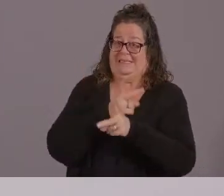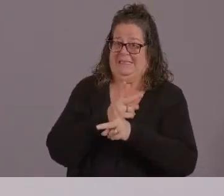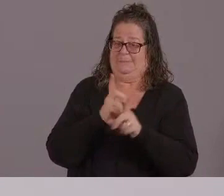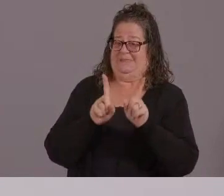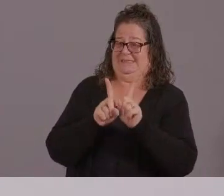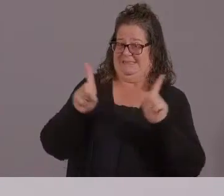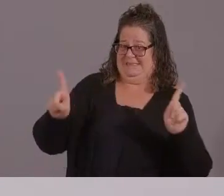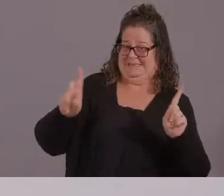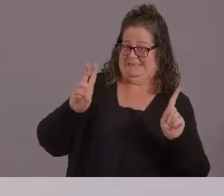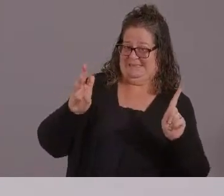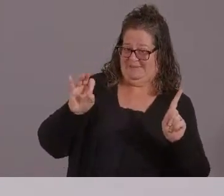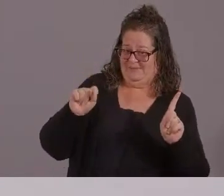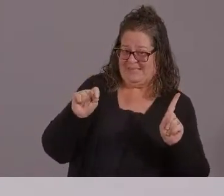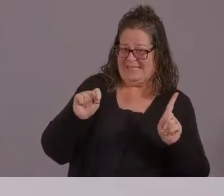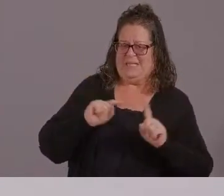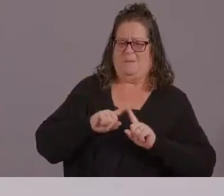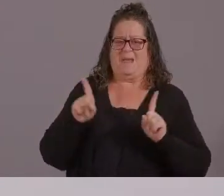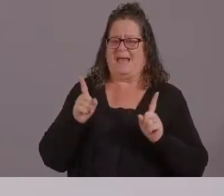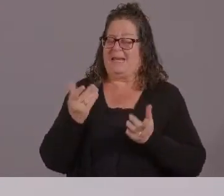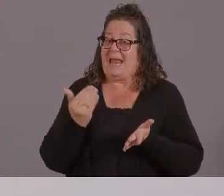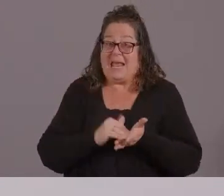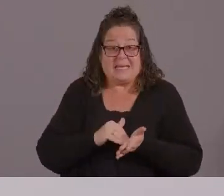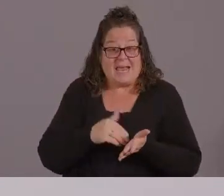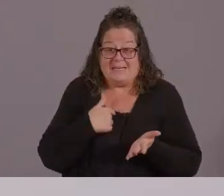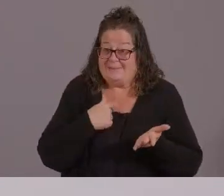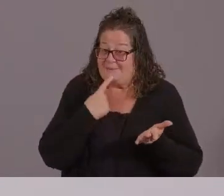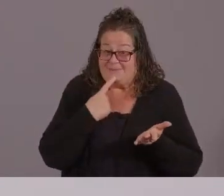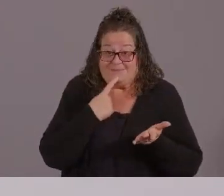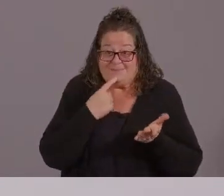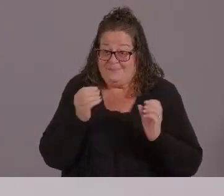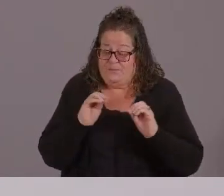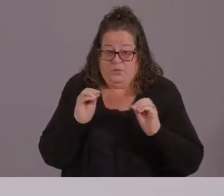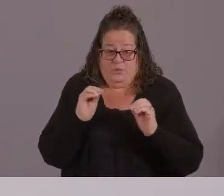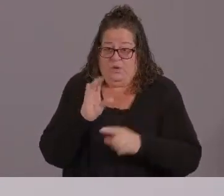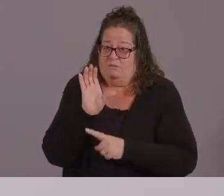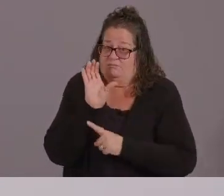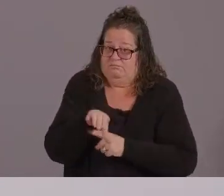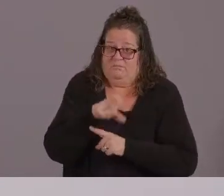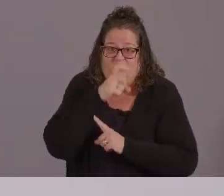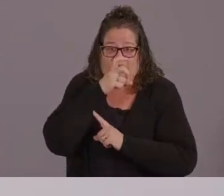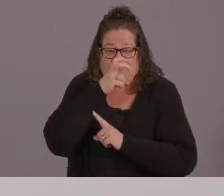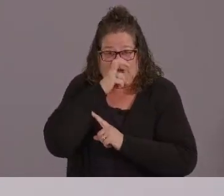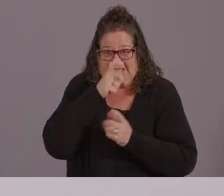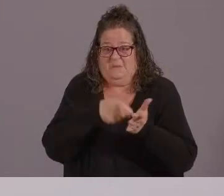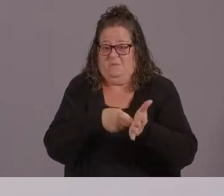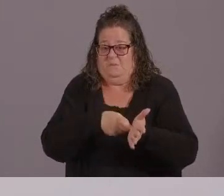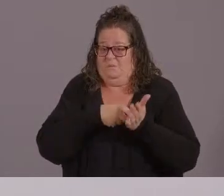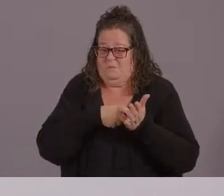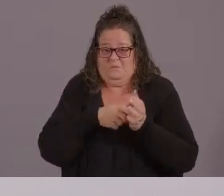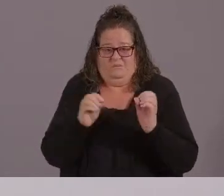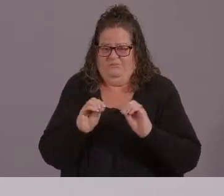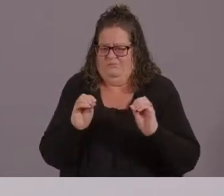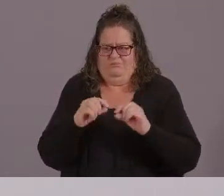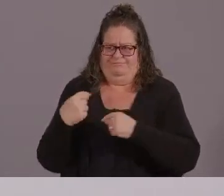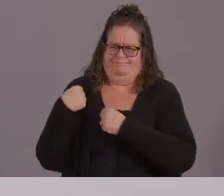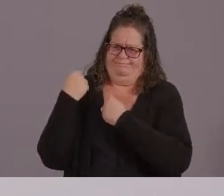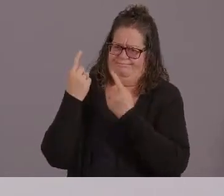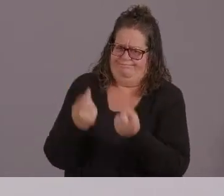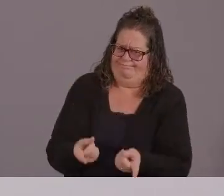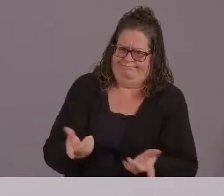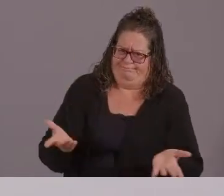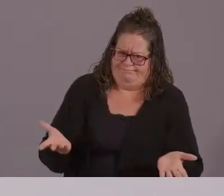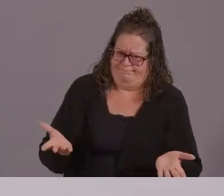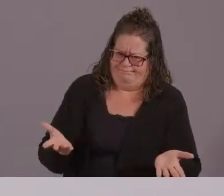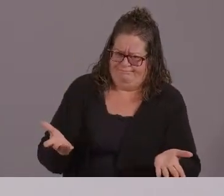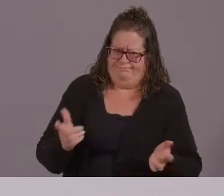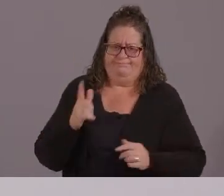enforce those mechanisms, which were not being done at the local level, it really is personal responsibility, just like washing your